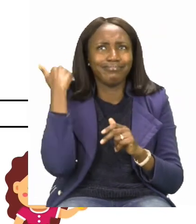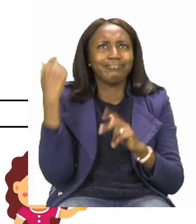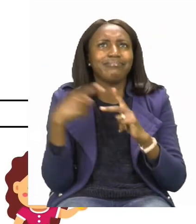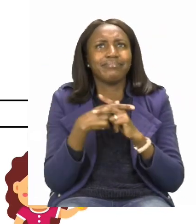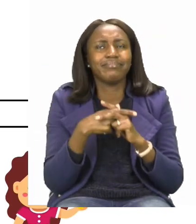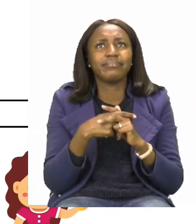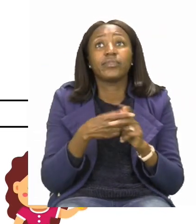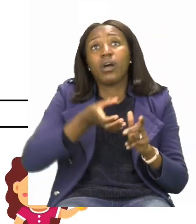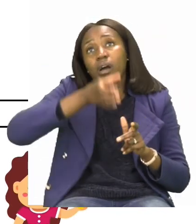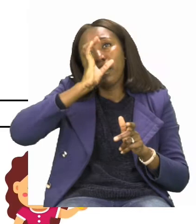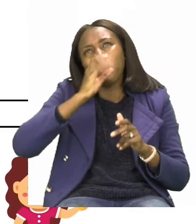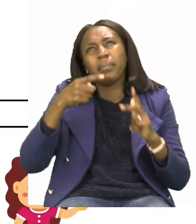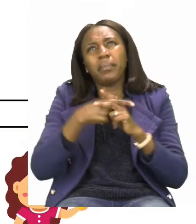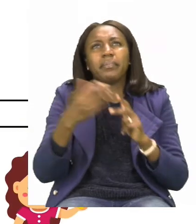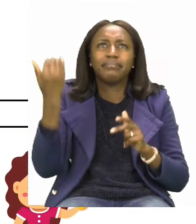drank,